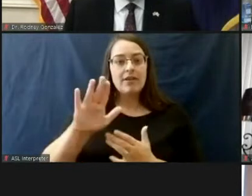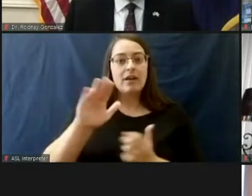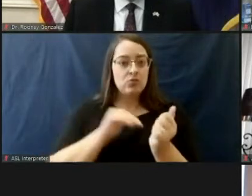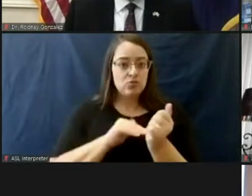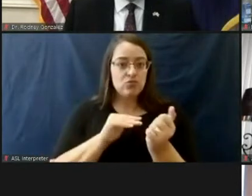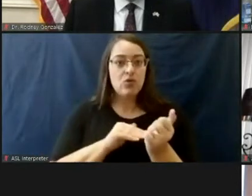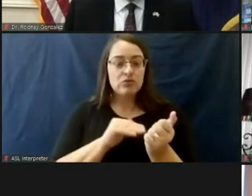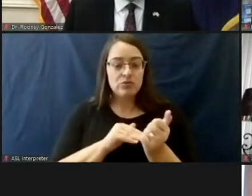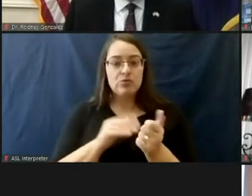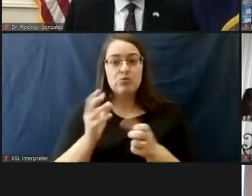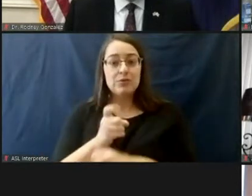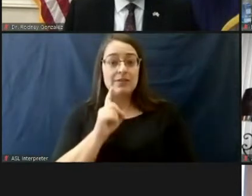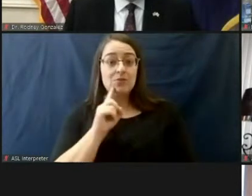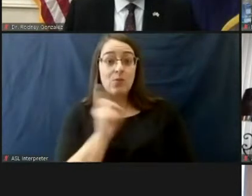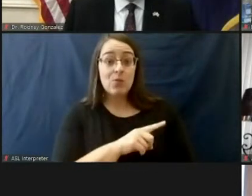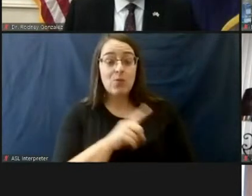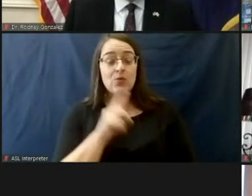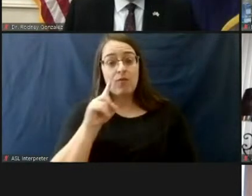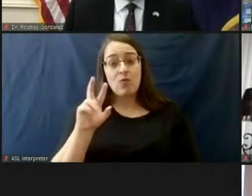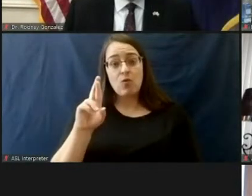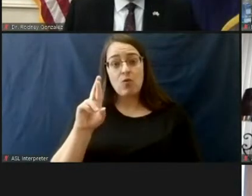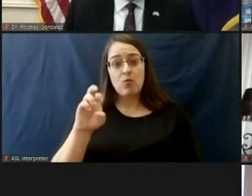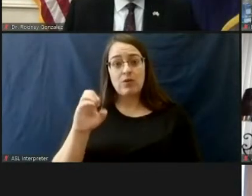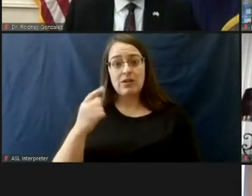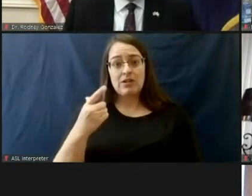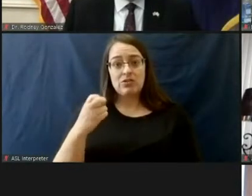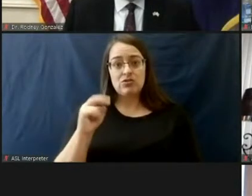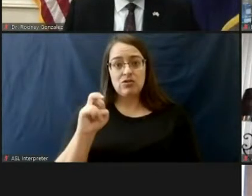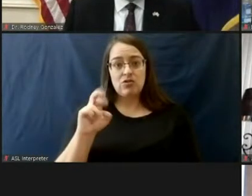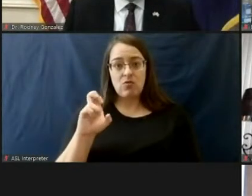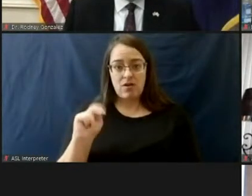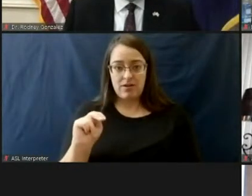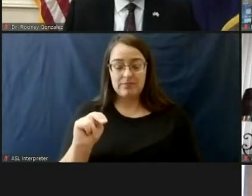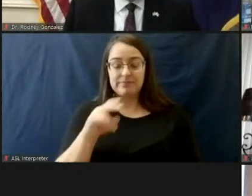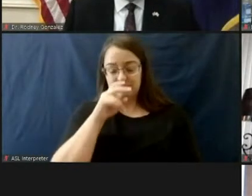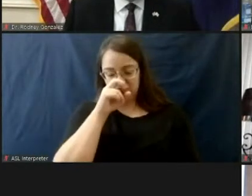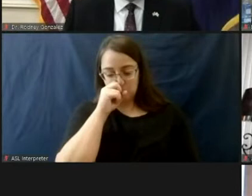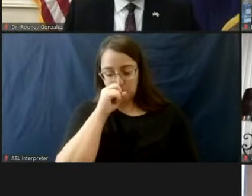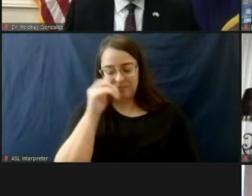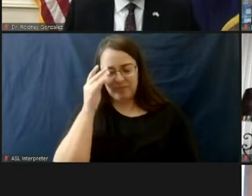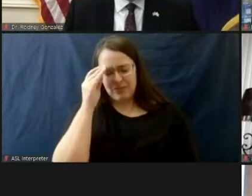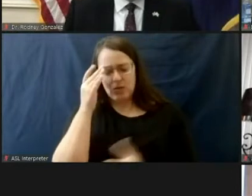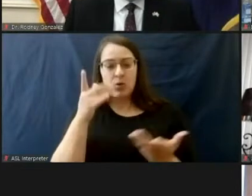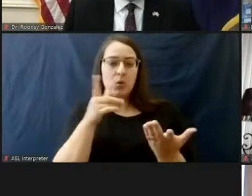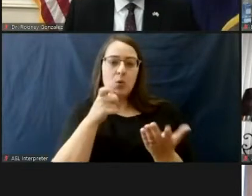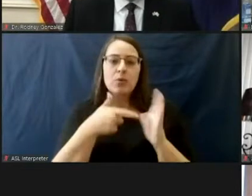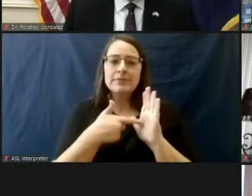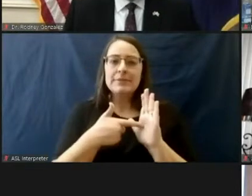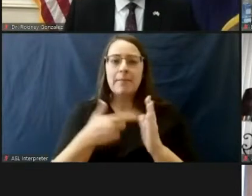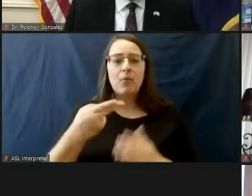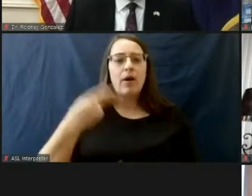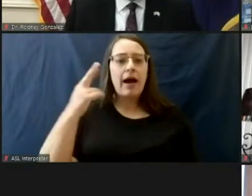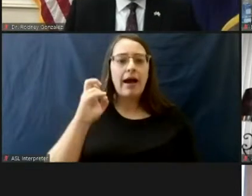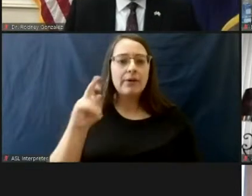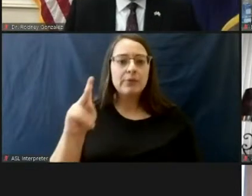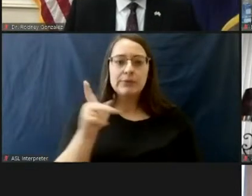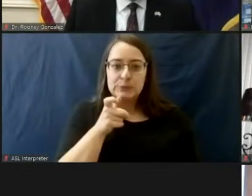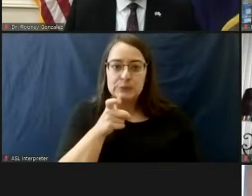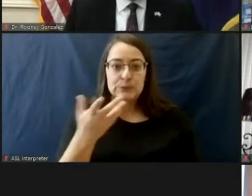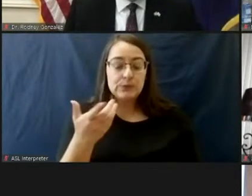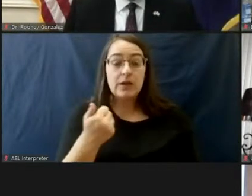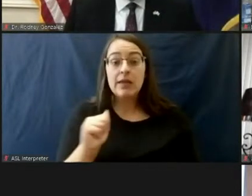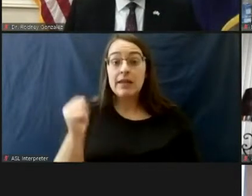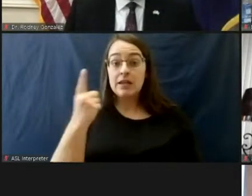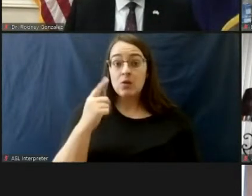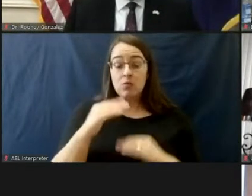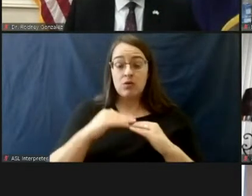order for Regeneron. And if you want examples of who we're talking about that are higher risk, anyone who is 65 years